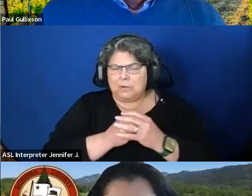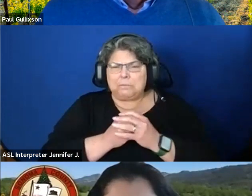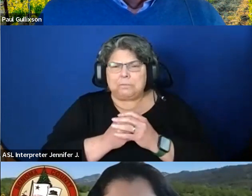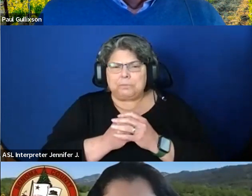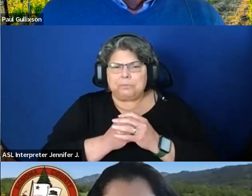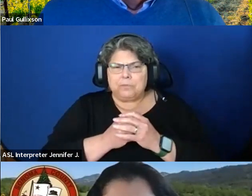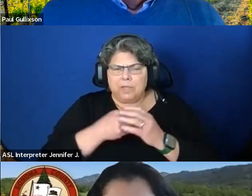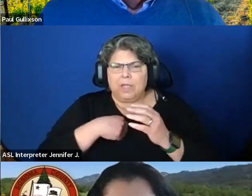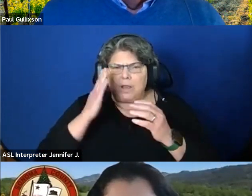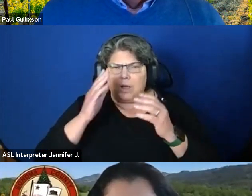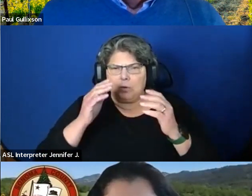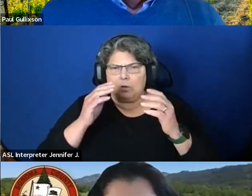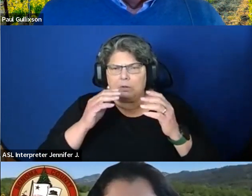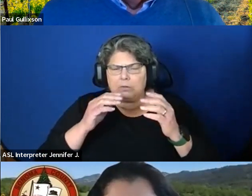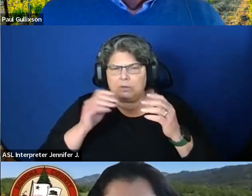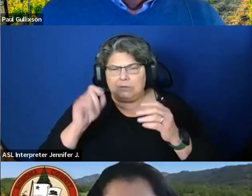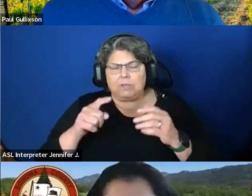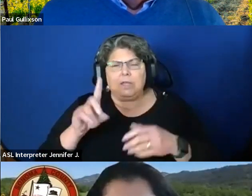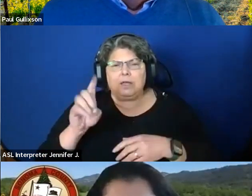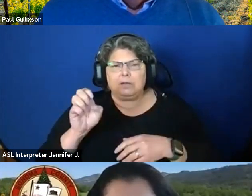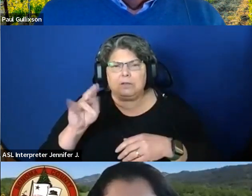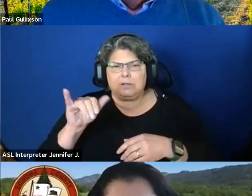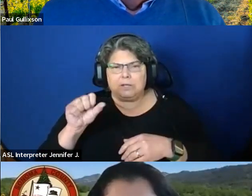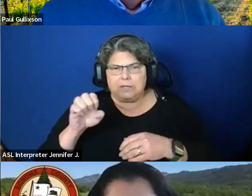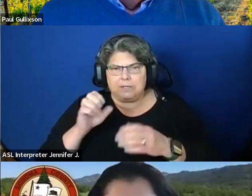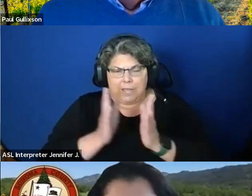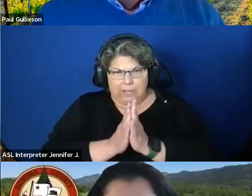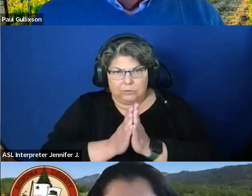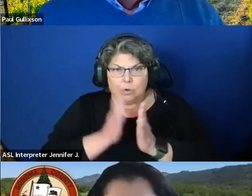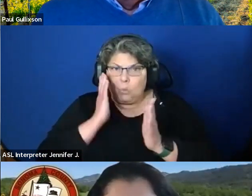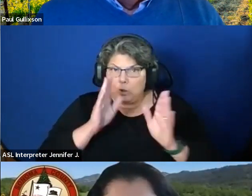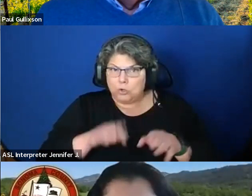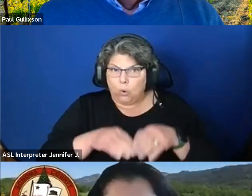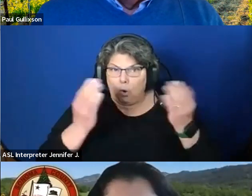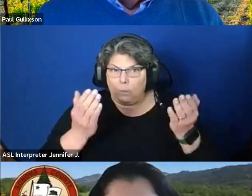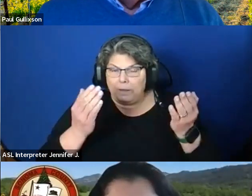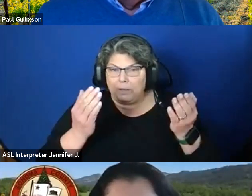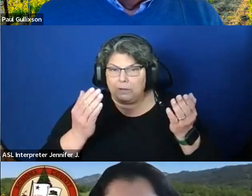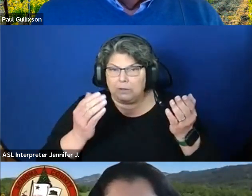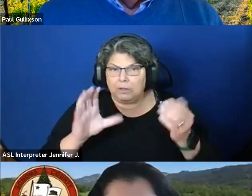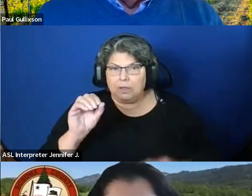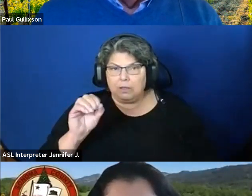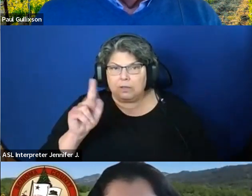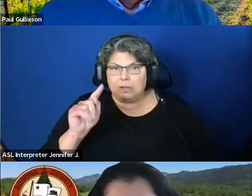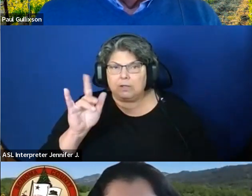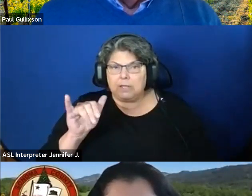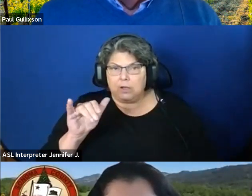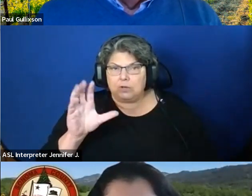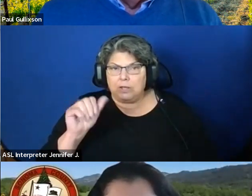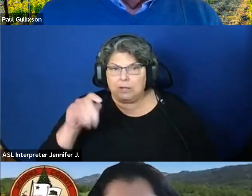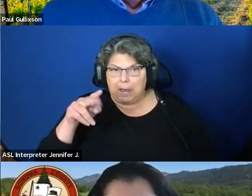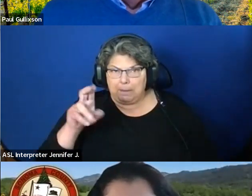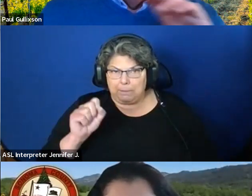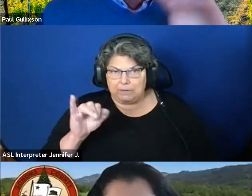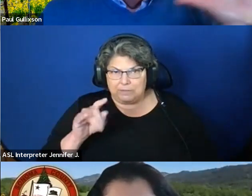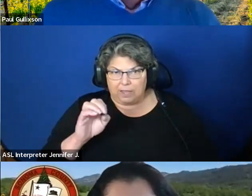I'll pose this one. Denise asks, will you open the county campus site